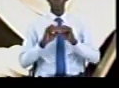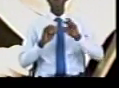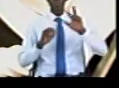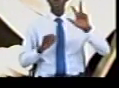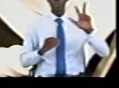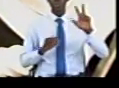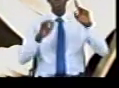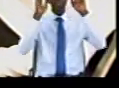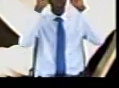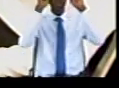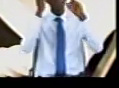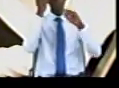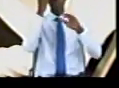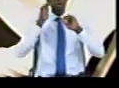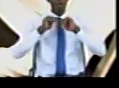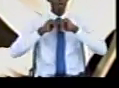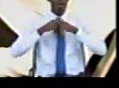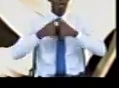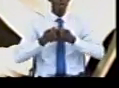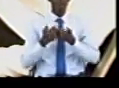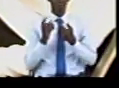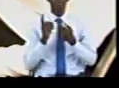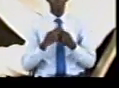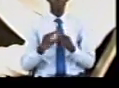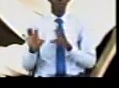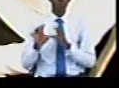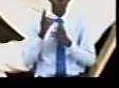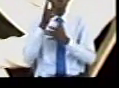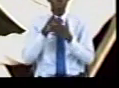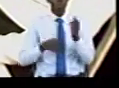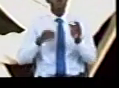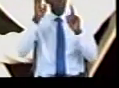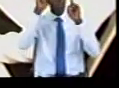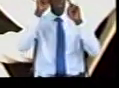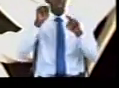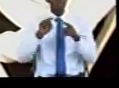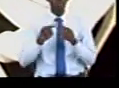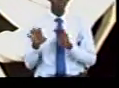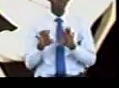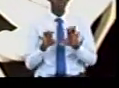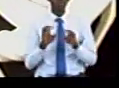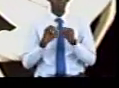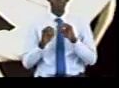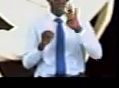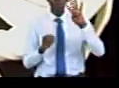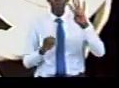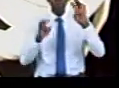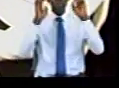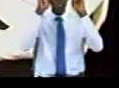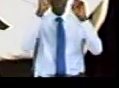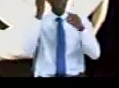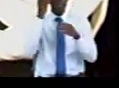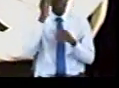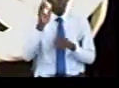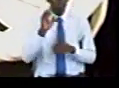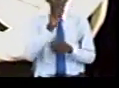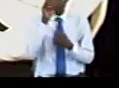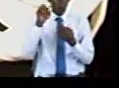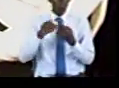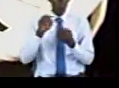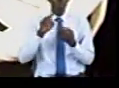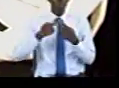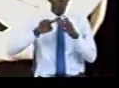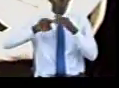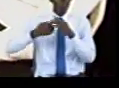knew how to do what was to do. Number four, he knew where to begin what the Lord had called him